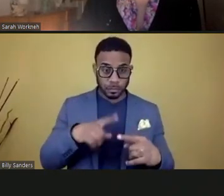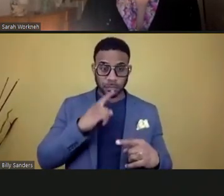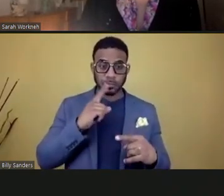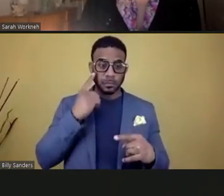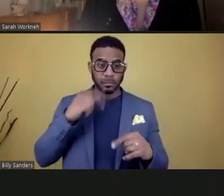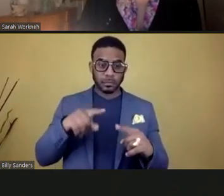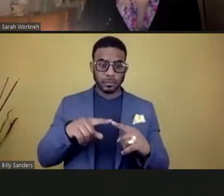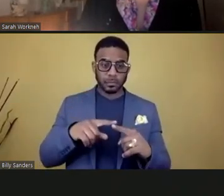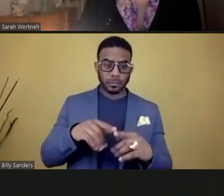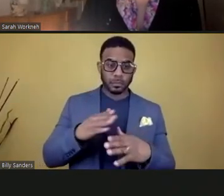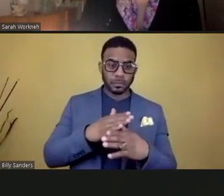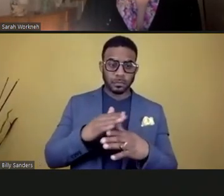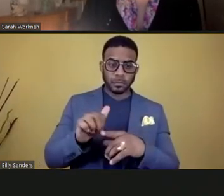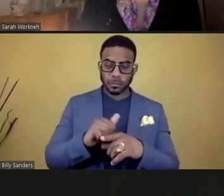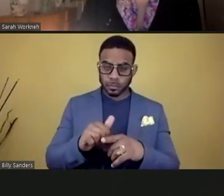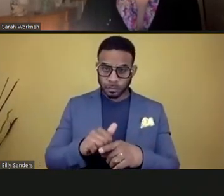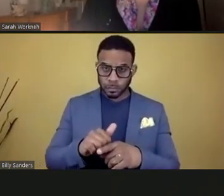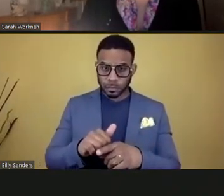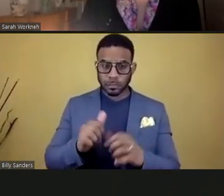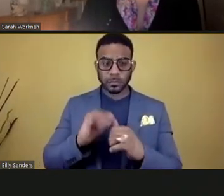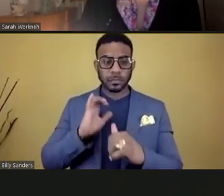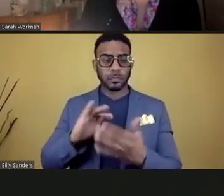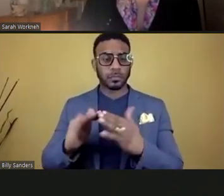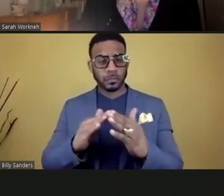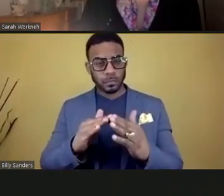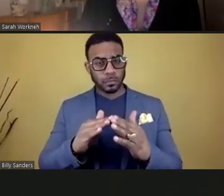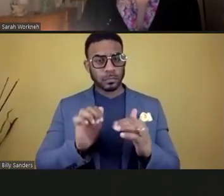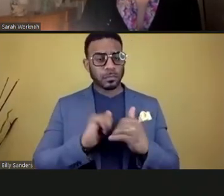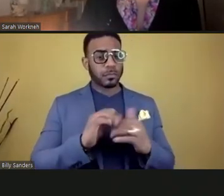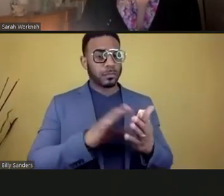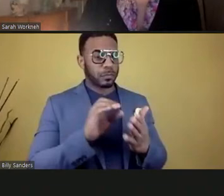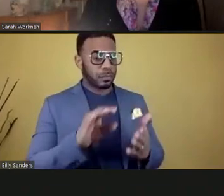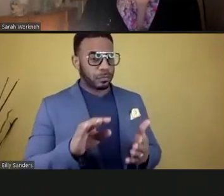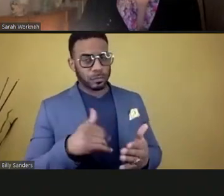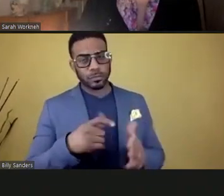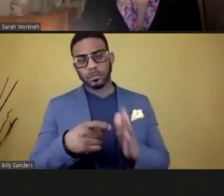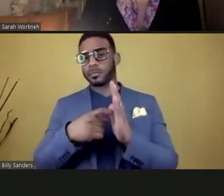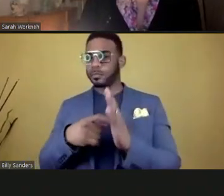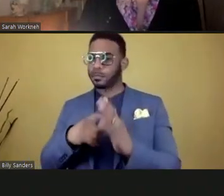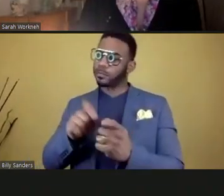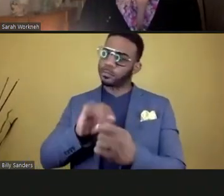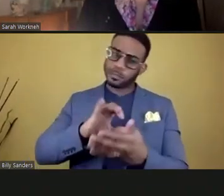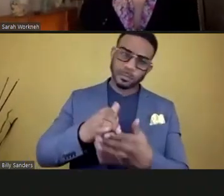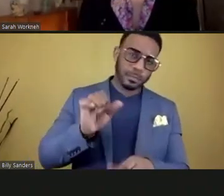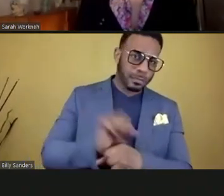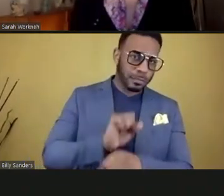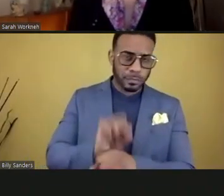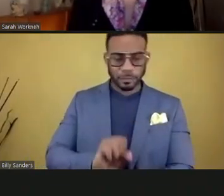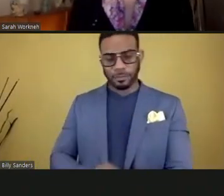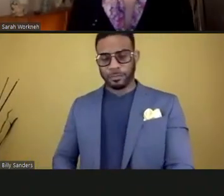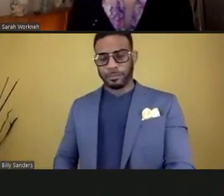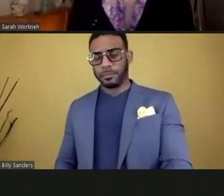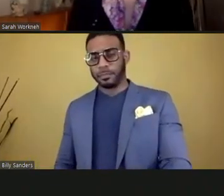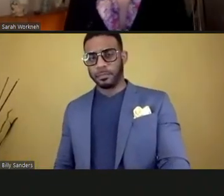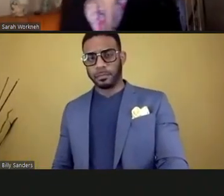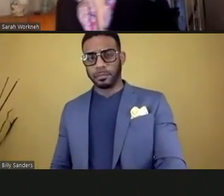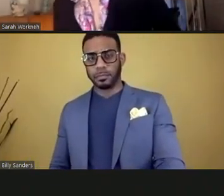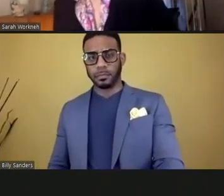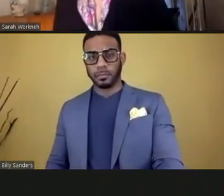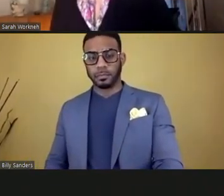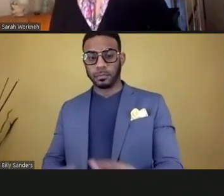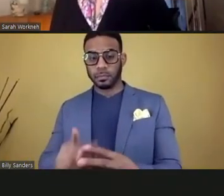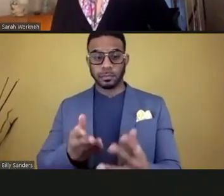them to share their practice with our community and with our students, which requires a certain amount of labor, whether that be through